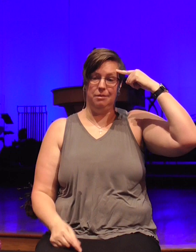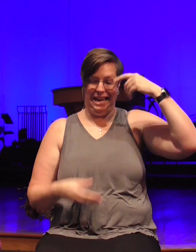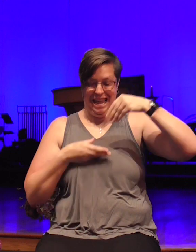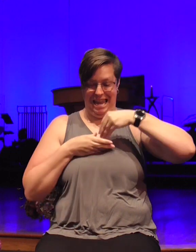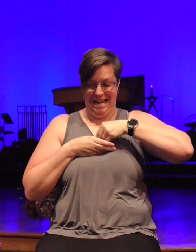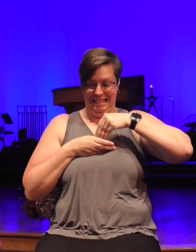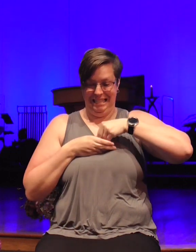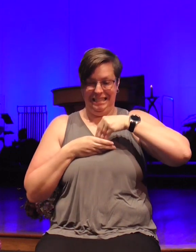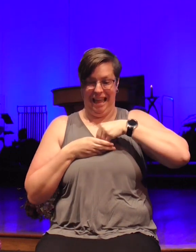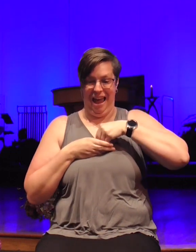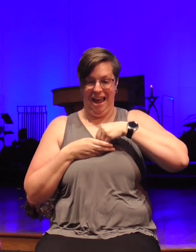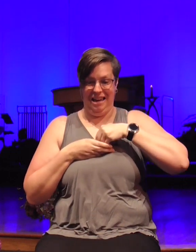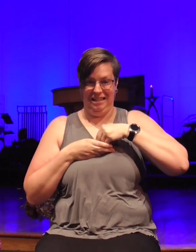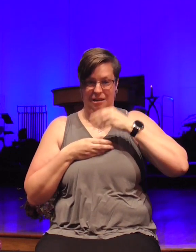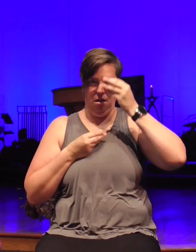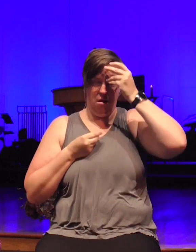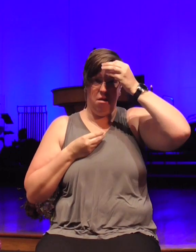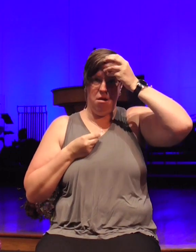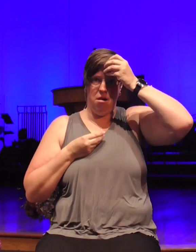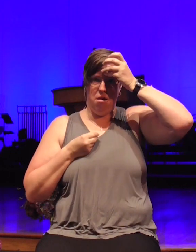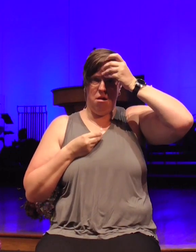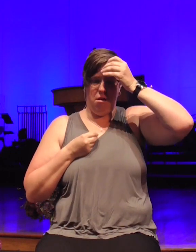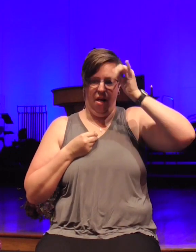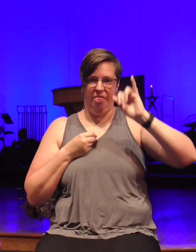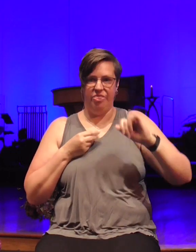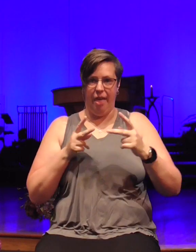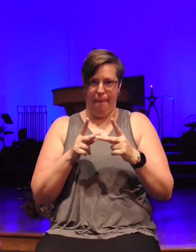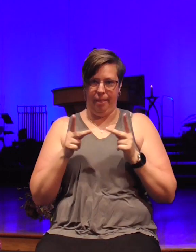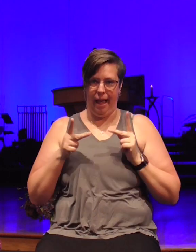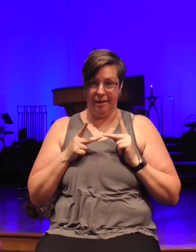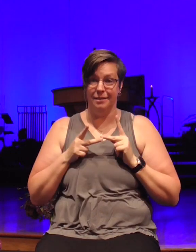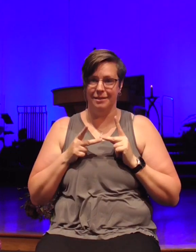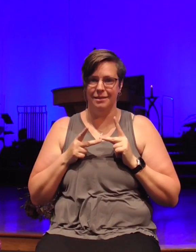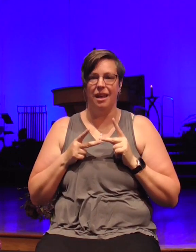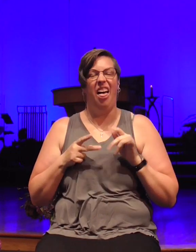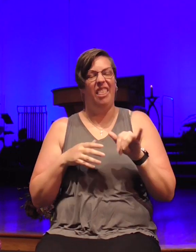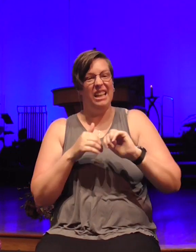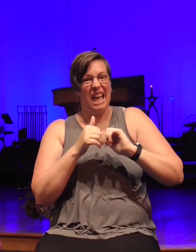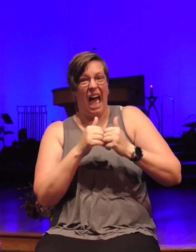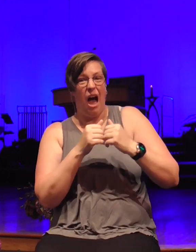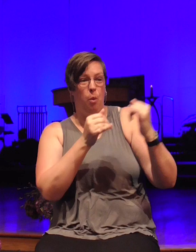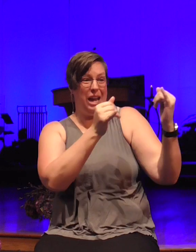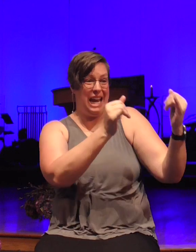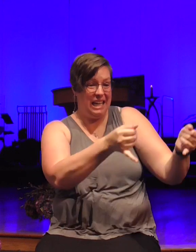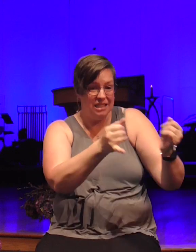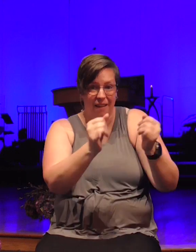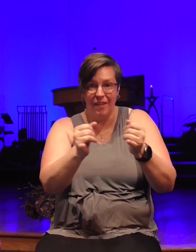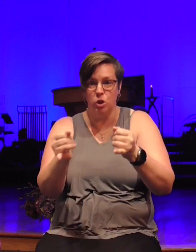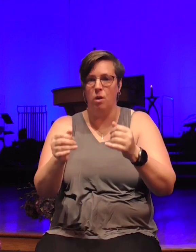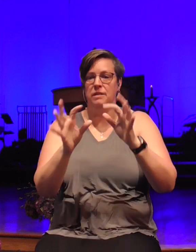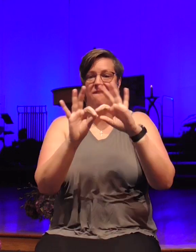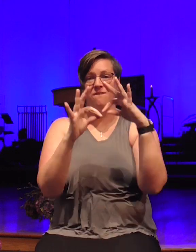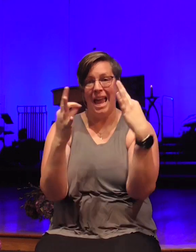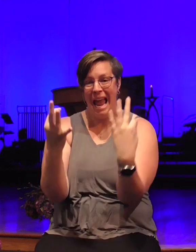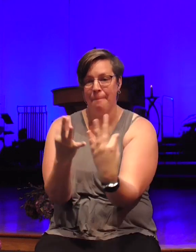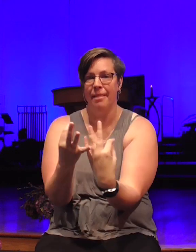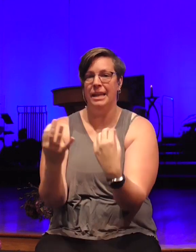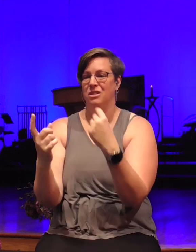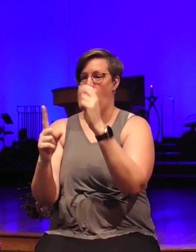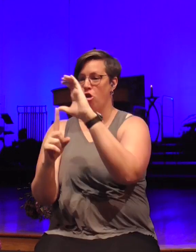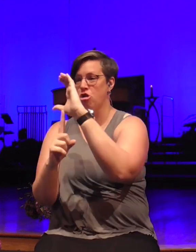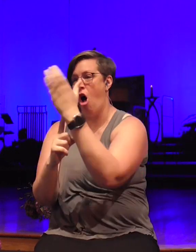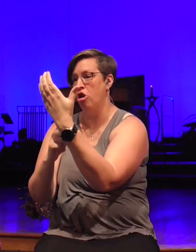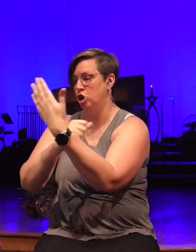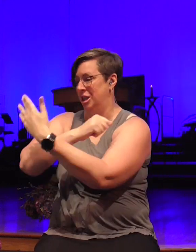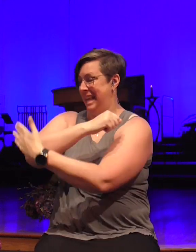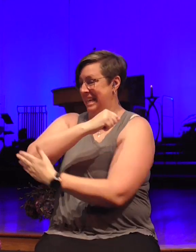within. Start in that place. This is how individuals, families, cultures,